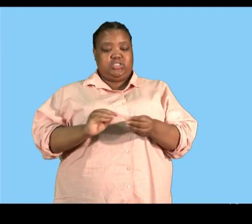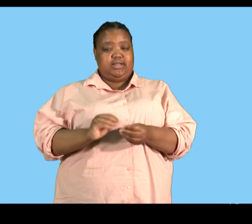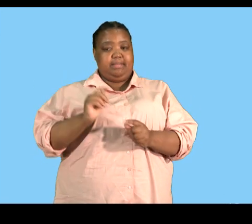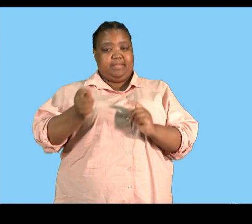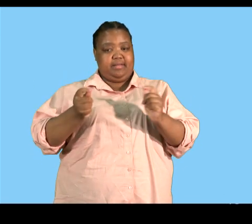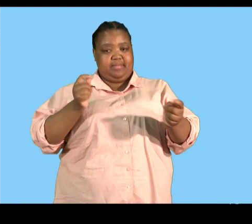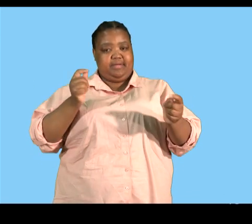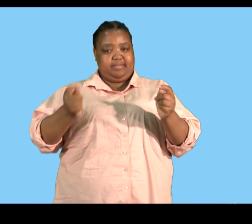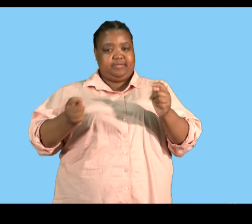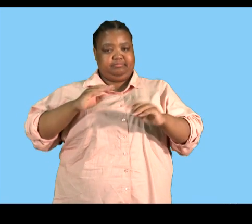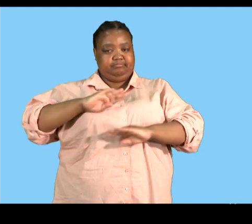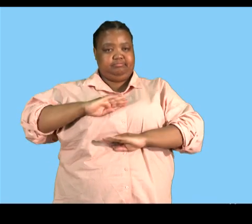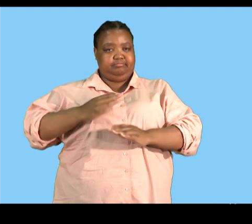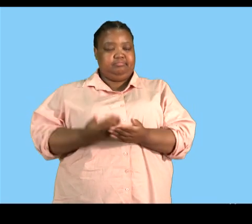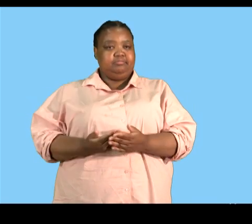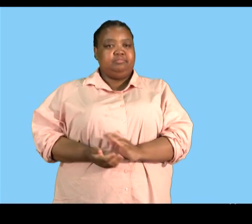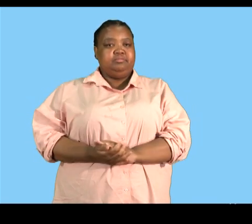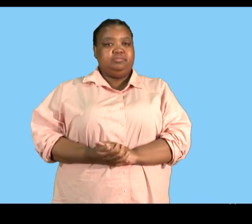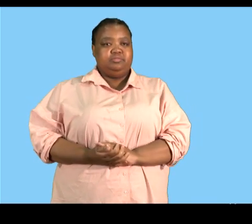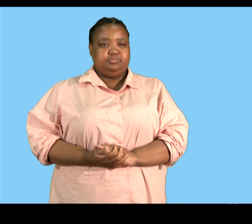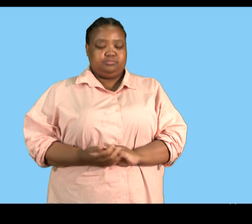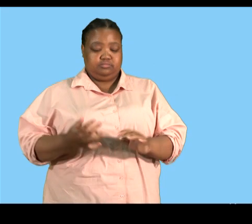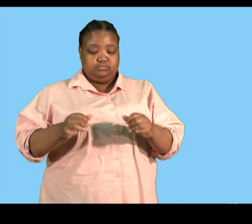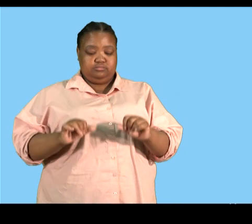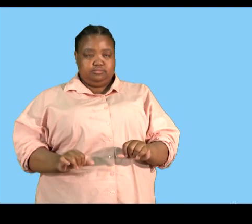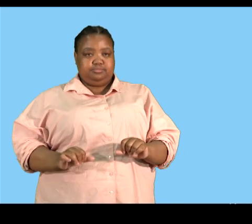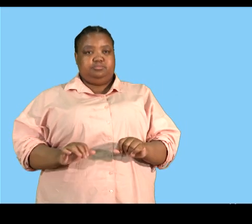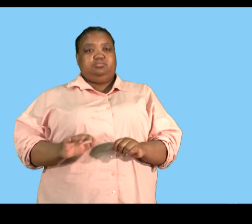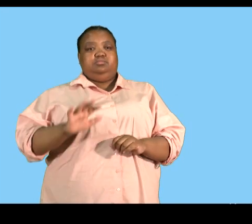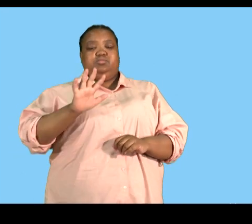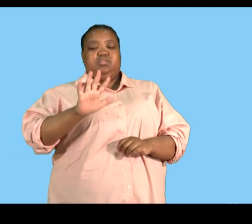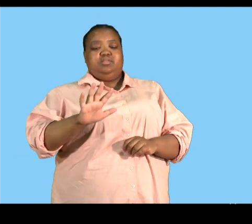this event. Then 5.3, the